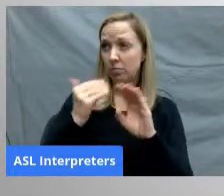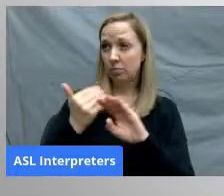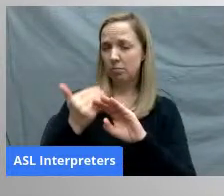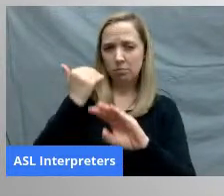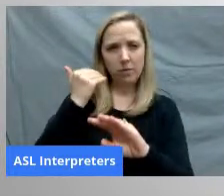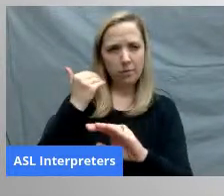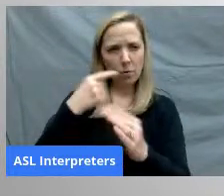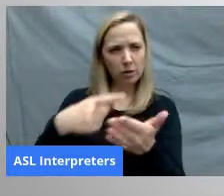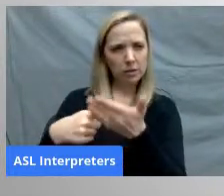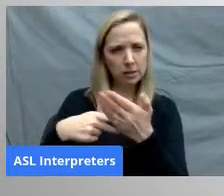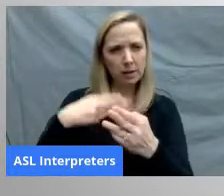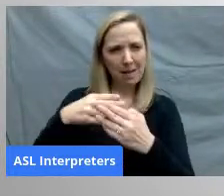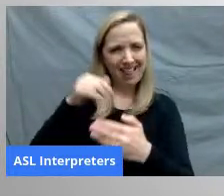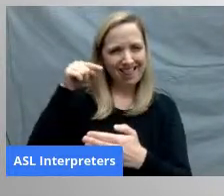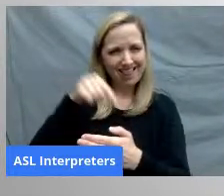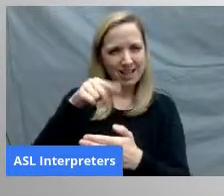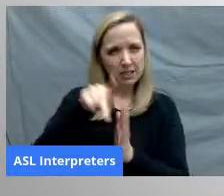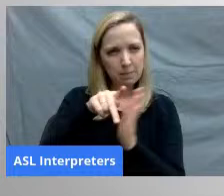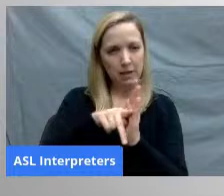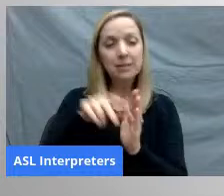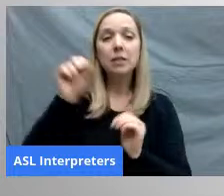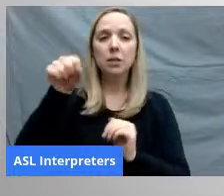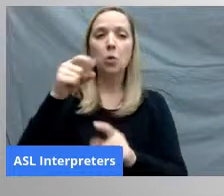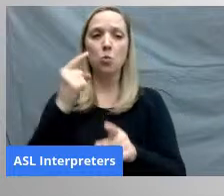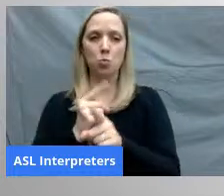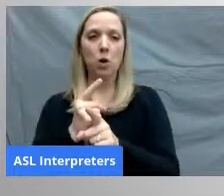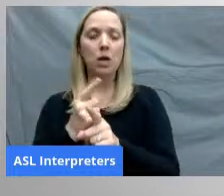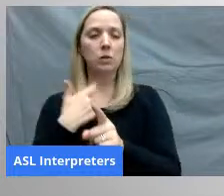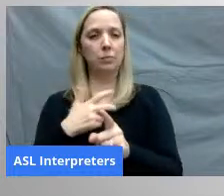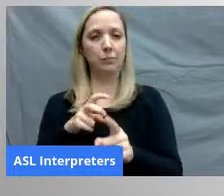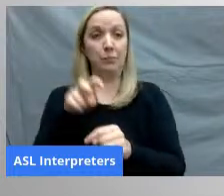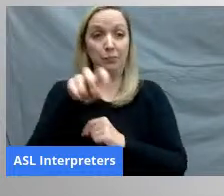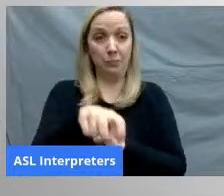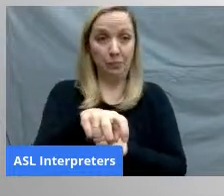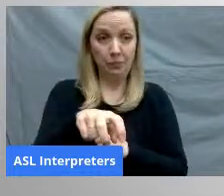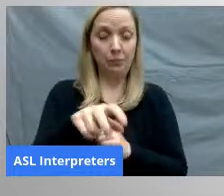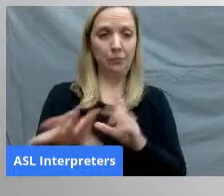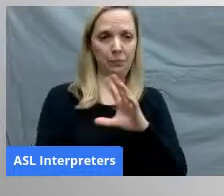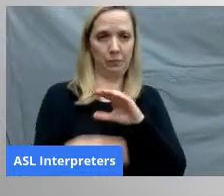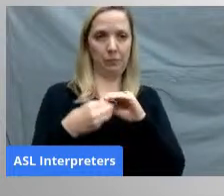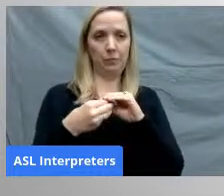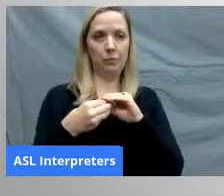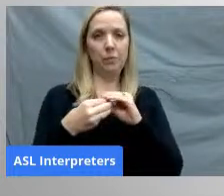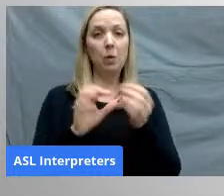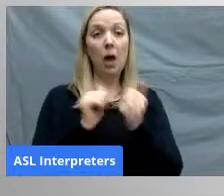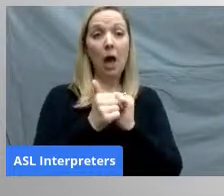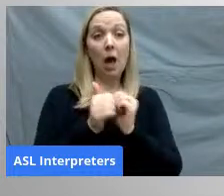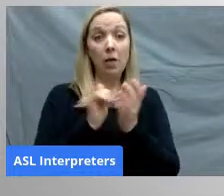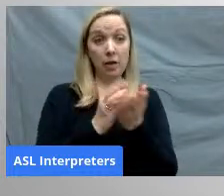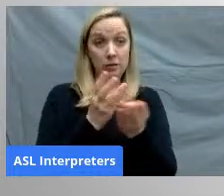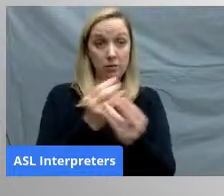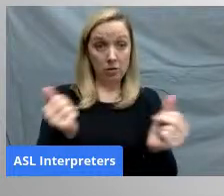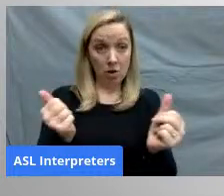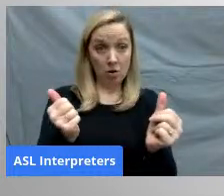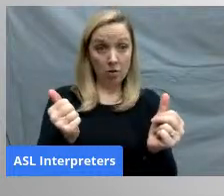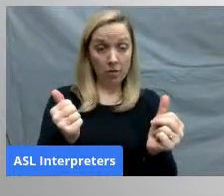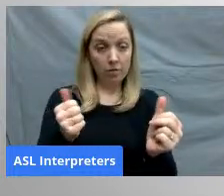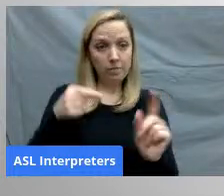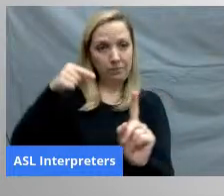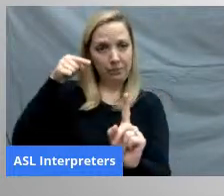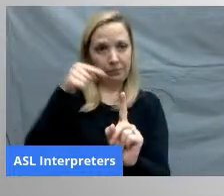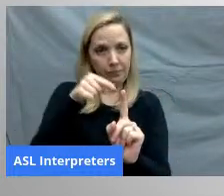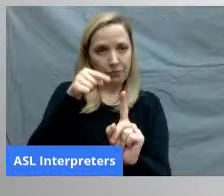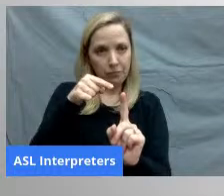this one. Right. If I could jump in. Yeah, Ms. Davis. So that was the way that was solved. I was targeting it only at law